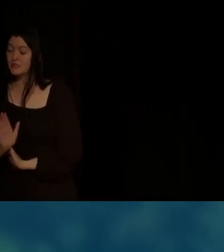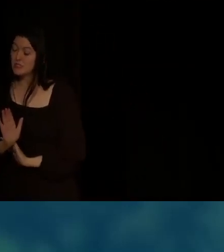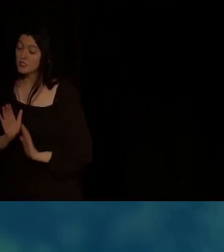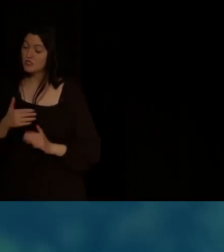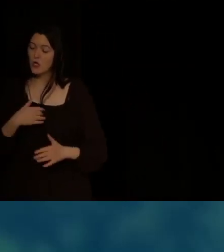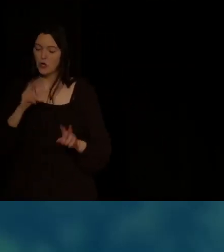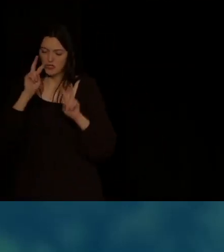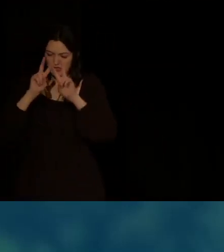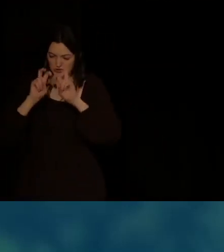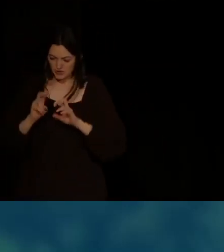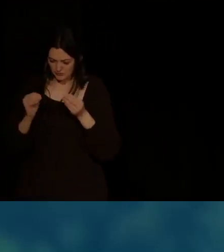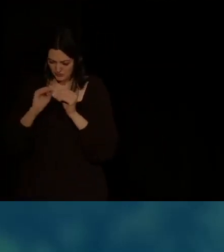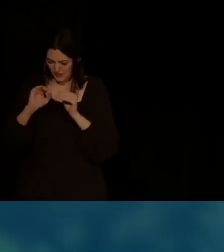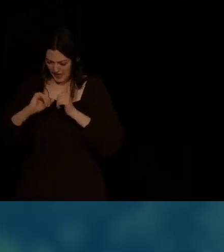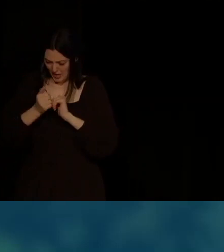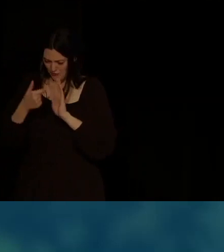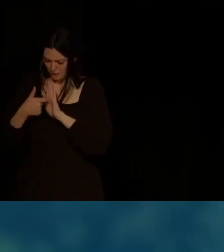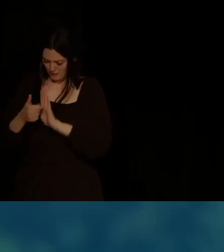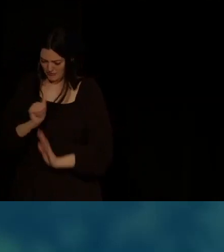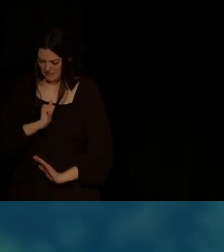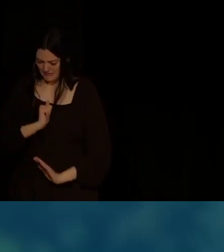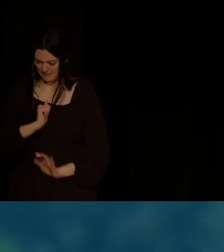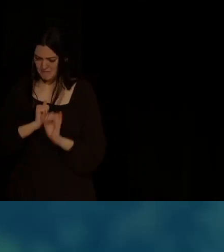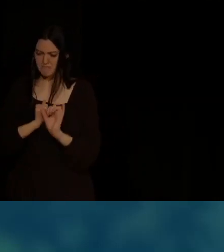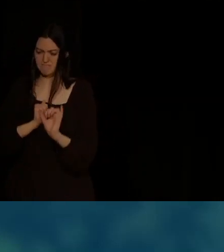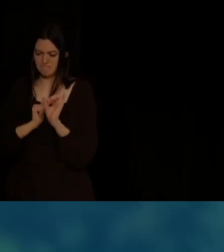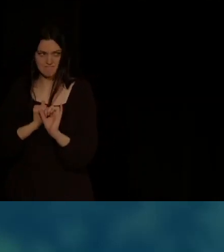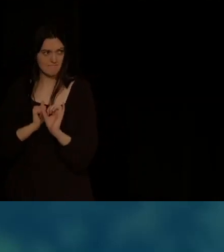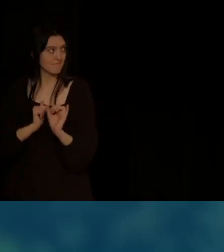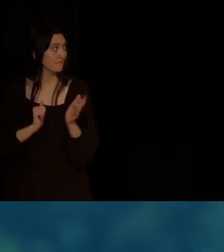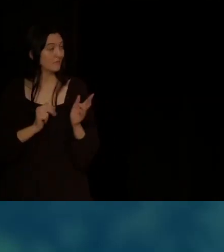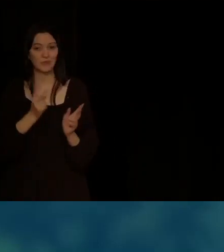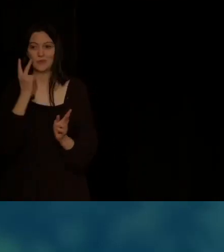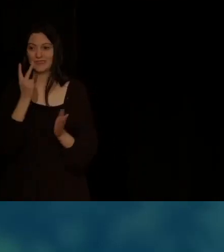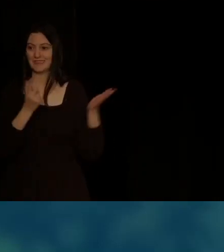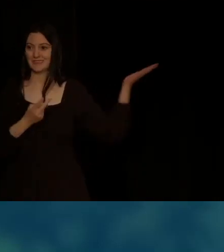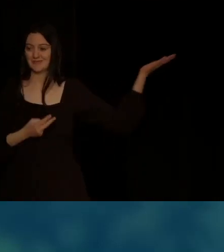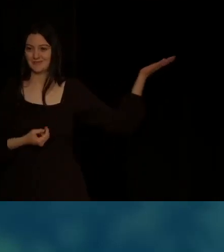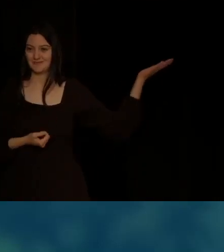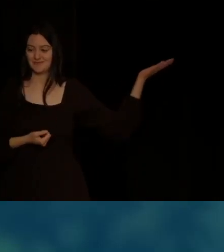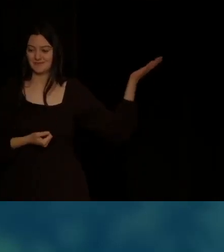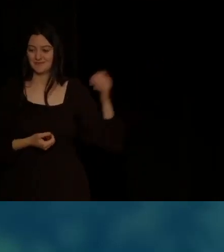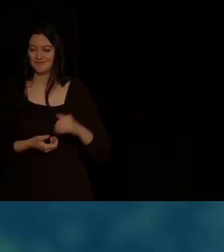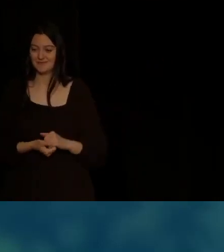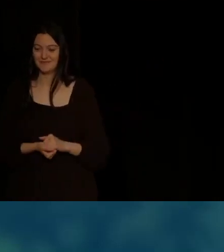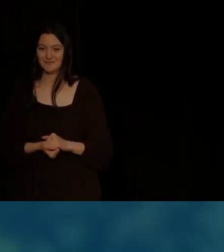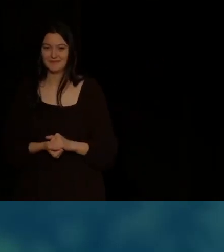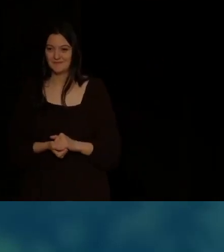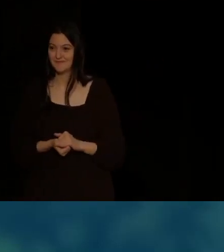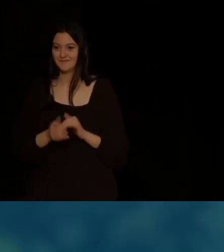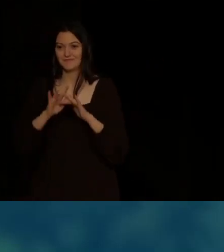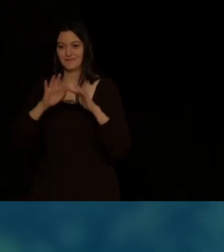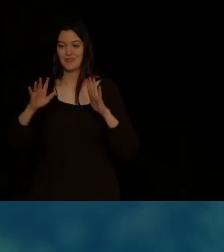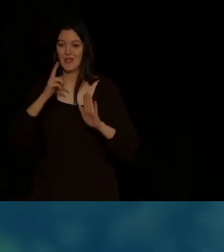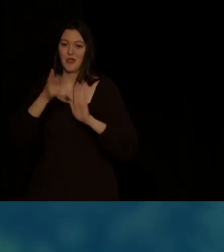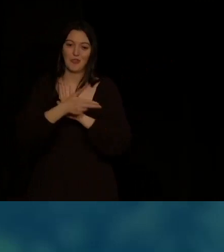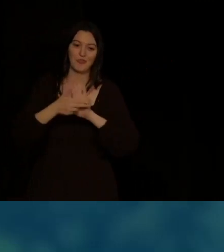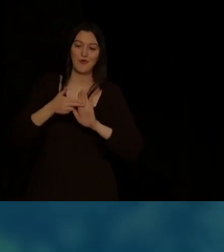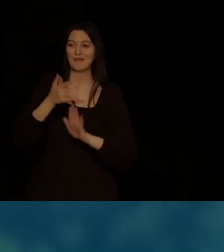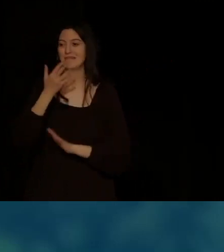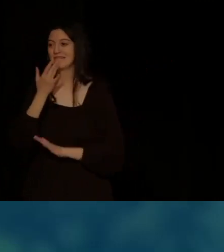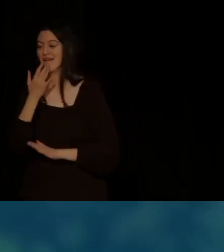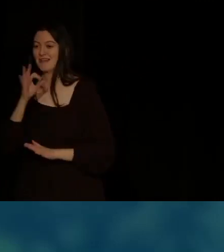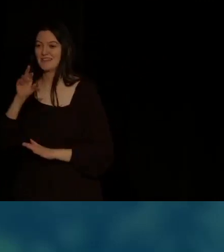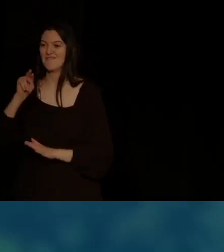closer look at how we represent ourselves, we discovered what you see behind me. An array of logos and colors and fonts, some